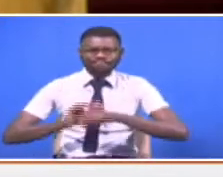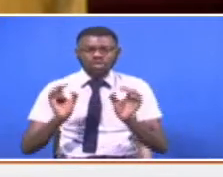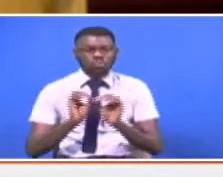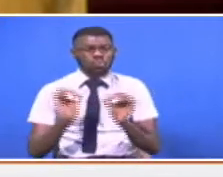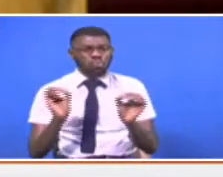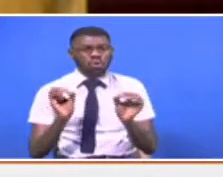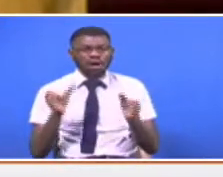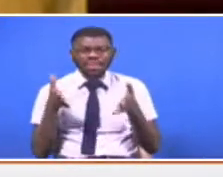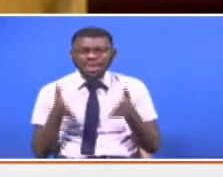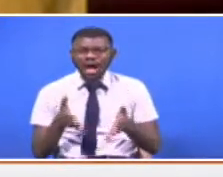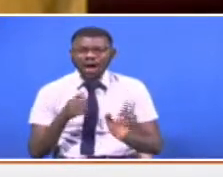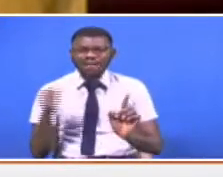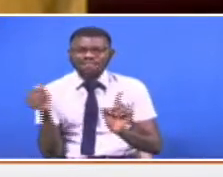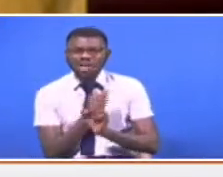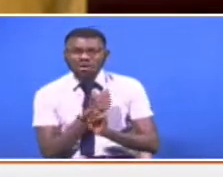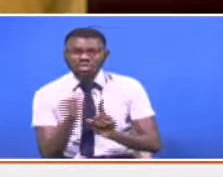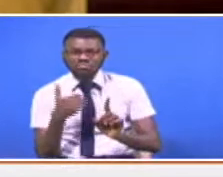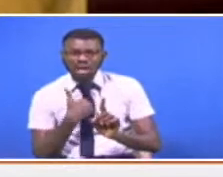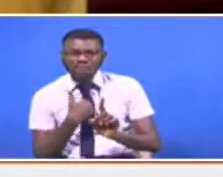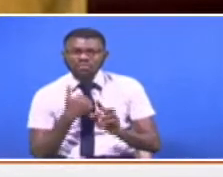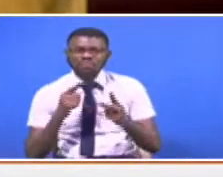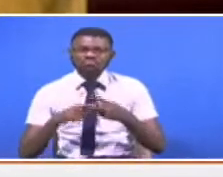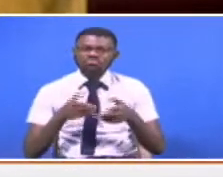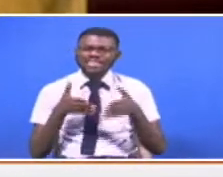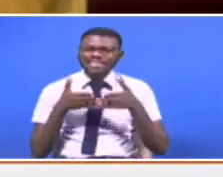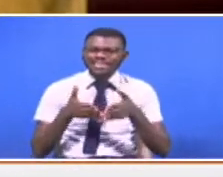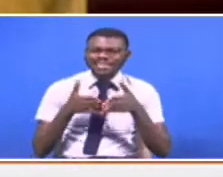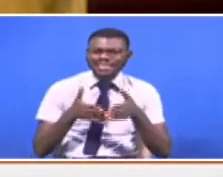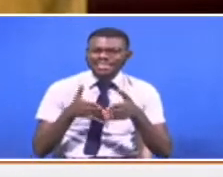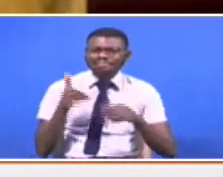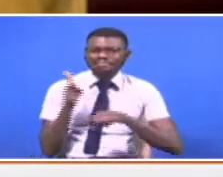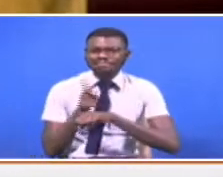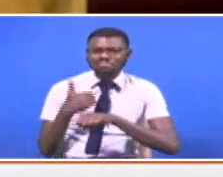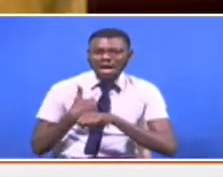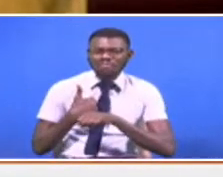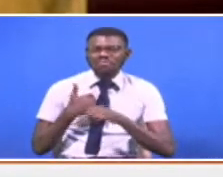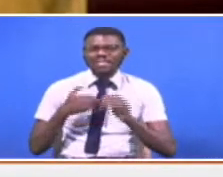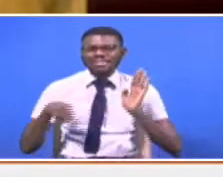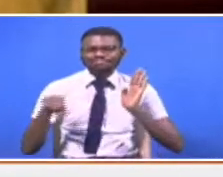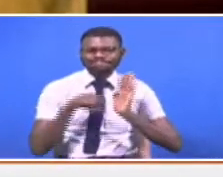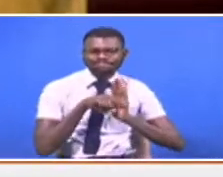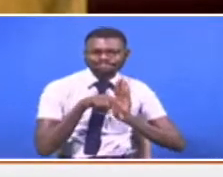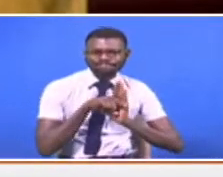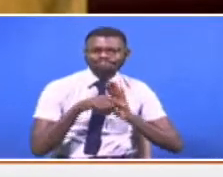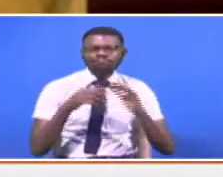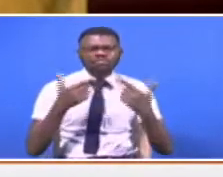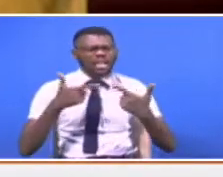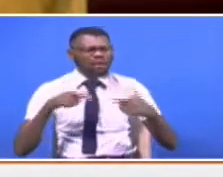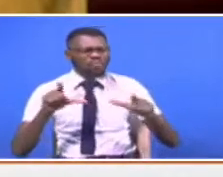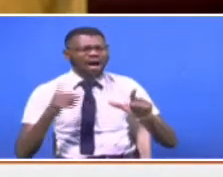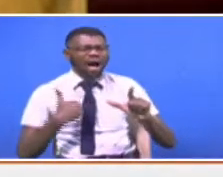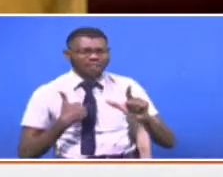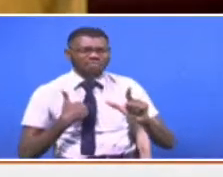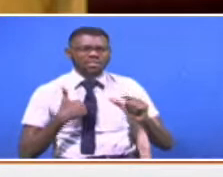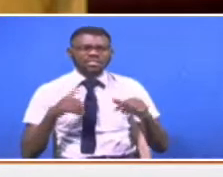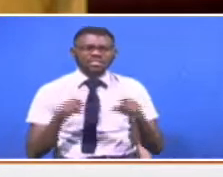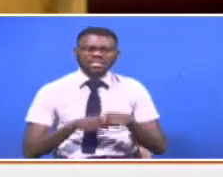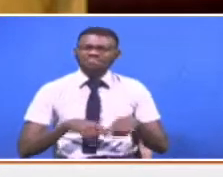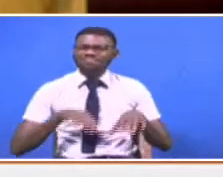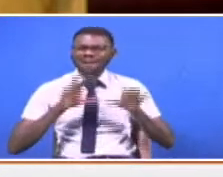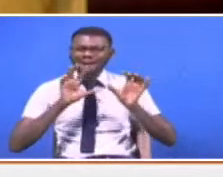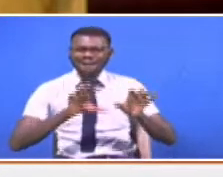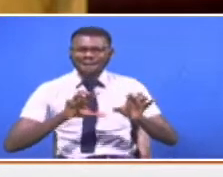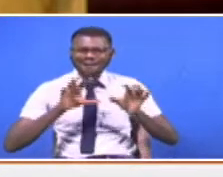promoting violence, explicit sexual content, hate speech, vulgar language, offensive